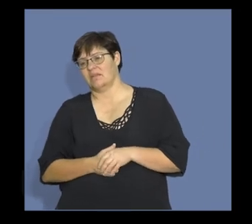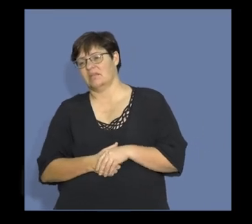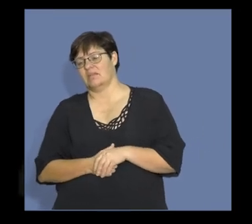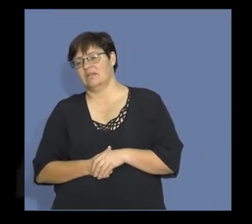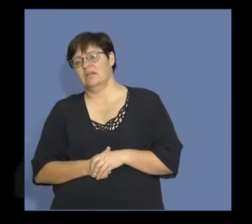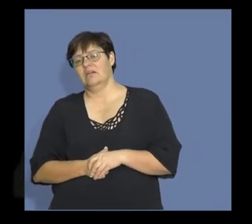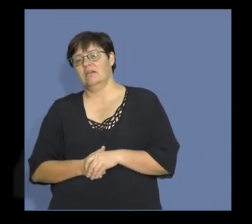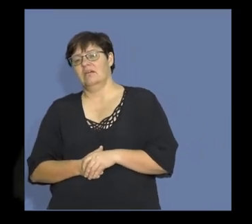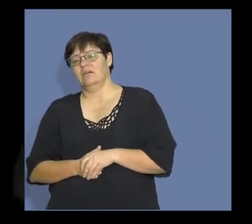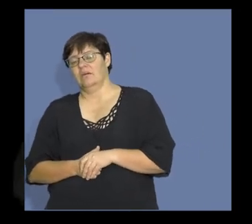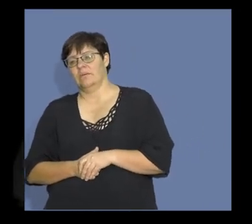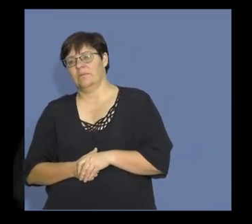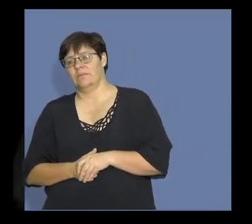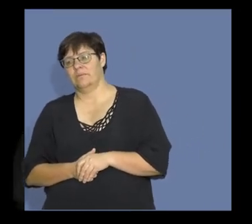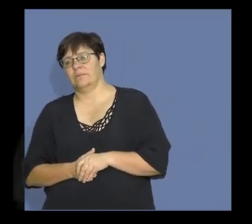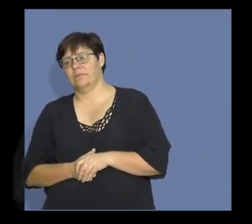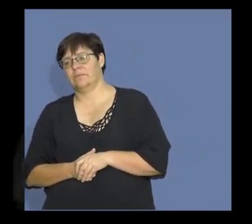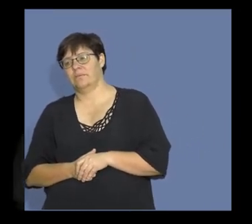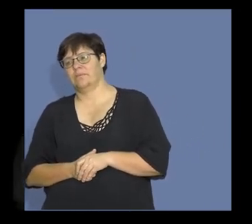Can I go?